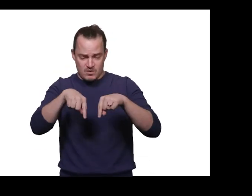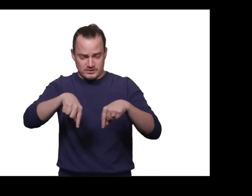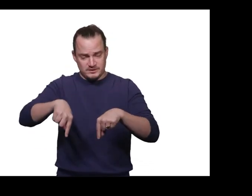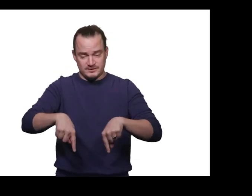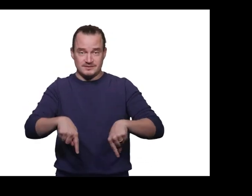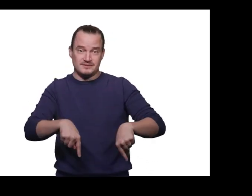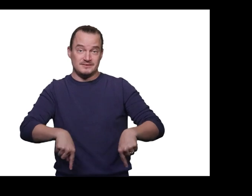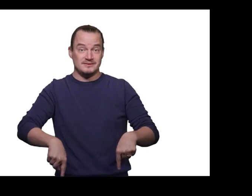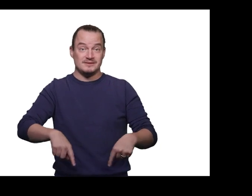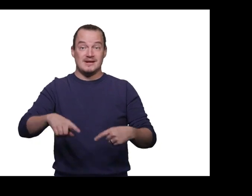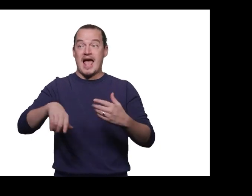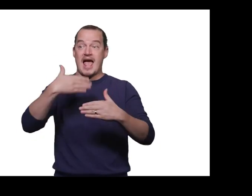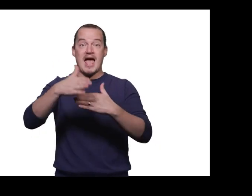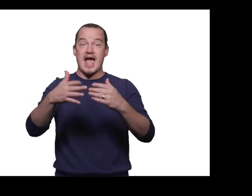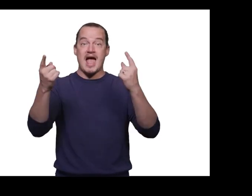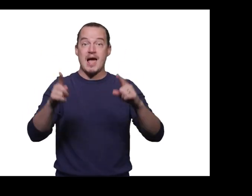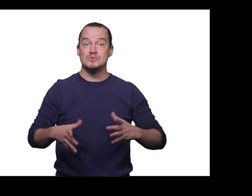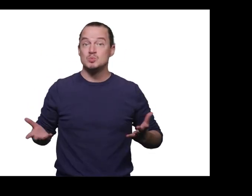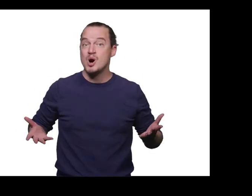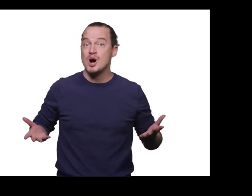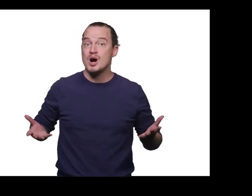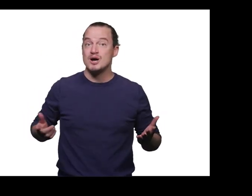grow down. The next thing that